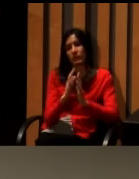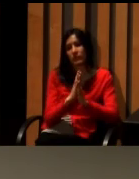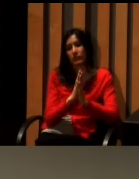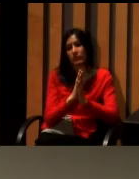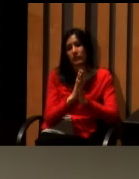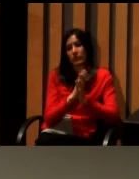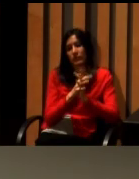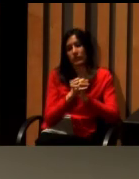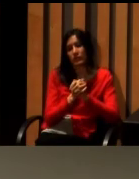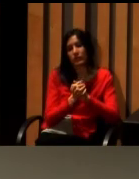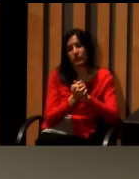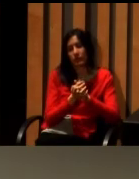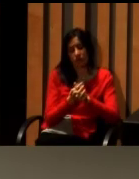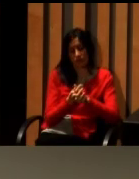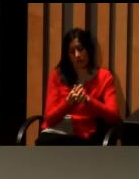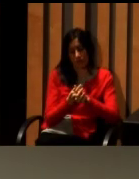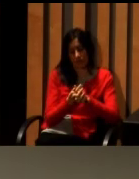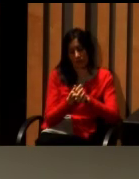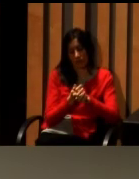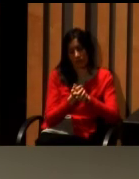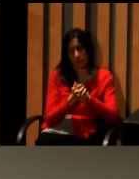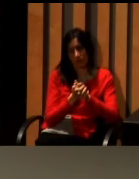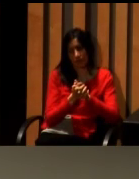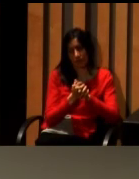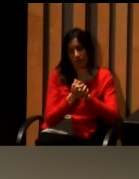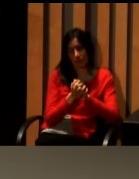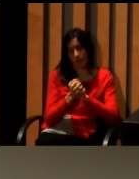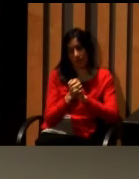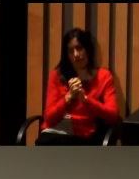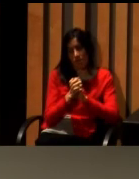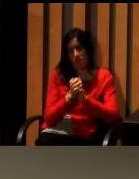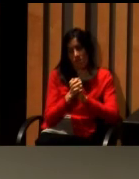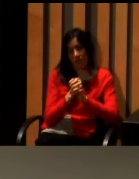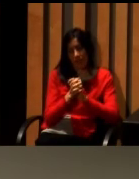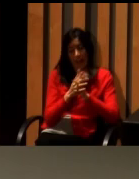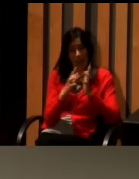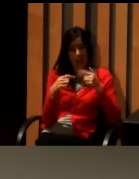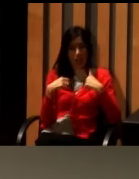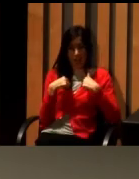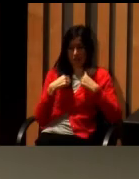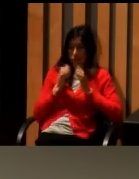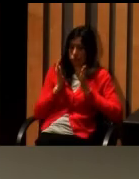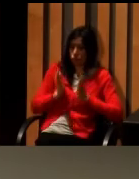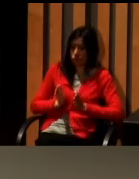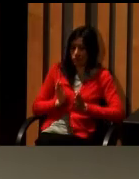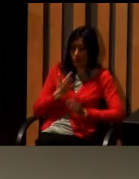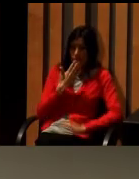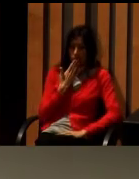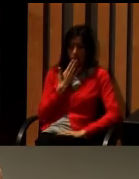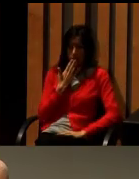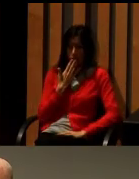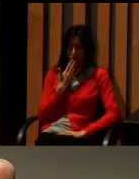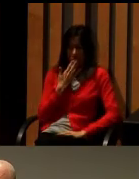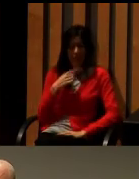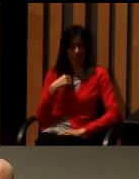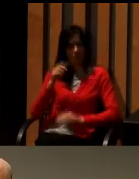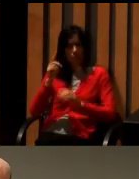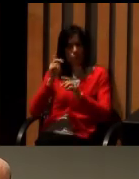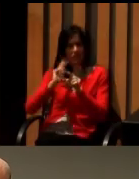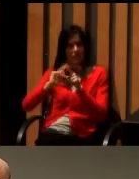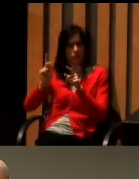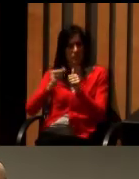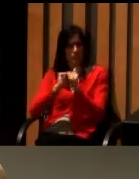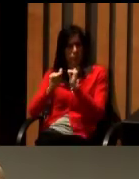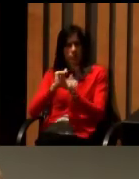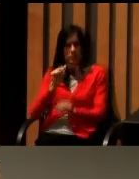offends me, and I'll say this with sitting up here with sports writers, offends me as a person of color about professional sports in this country.